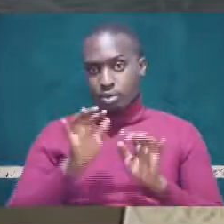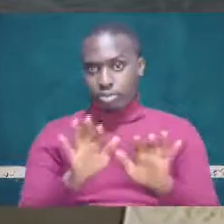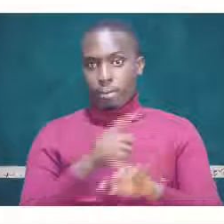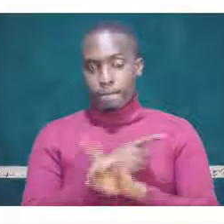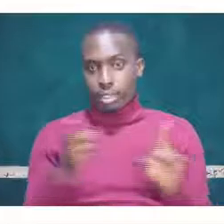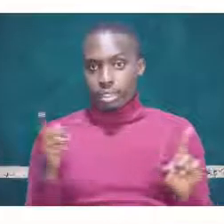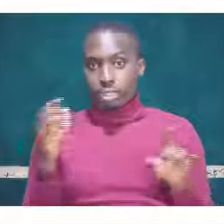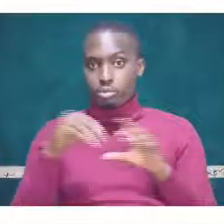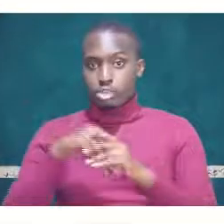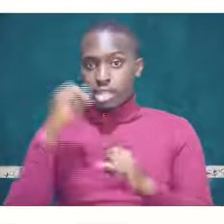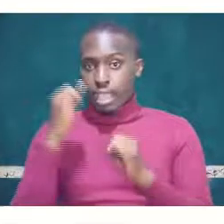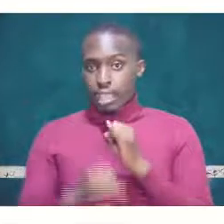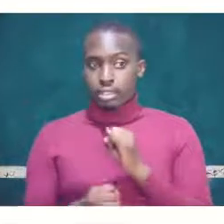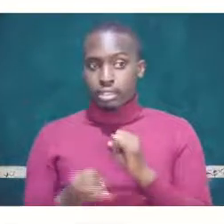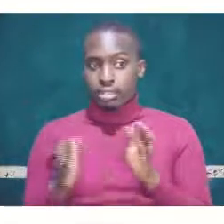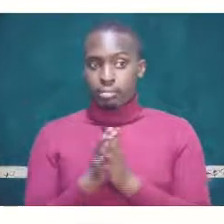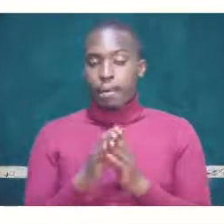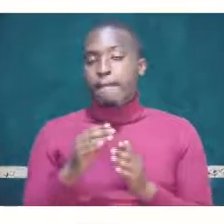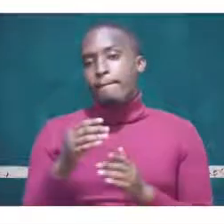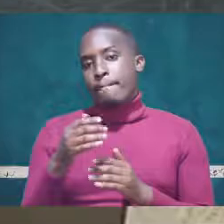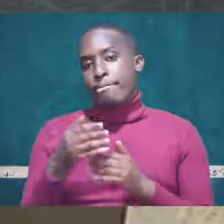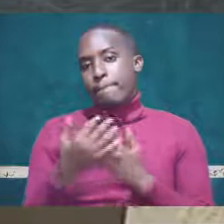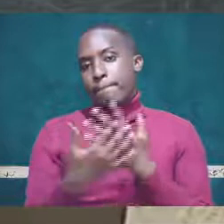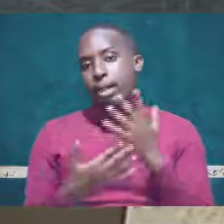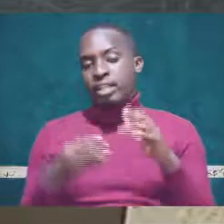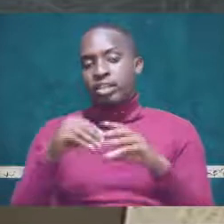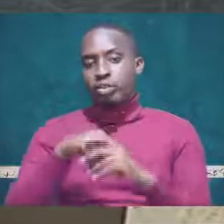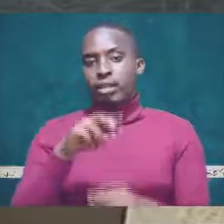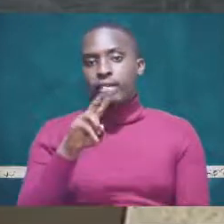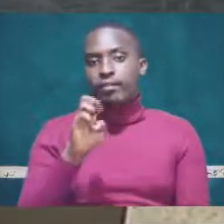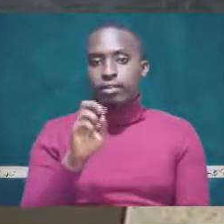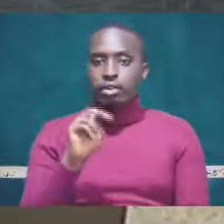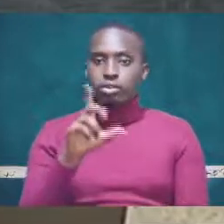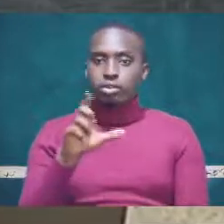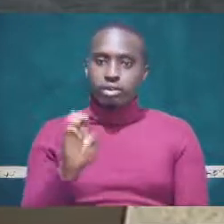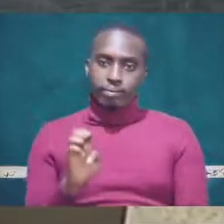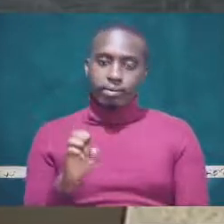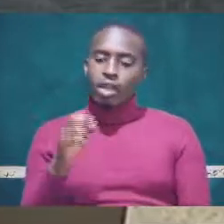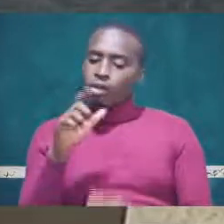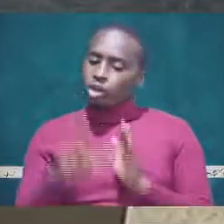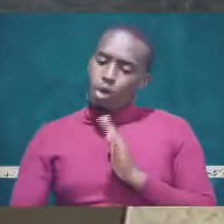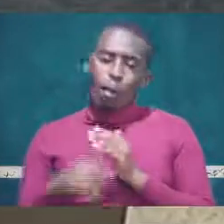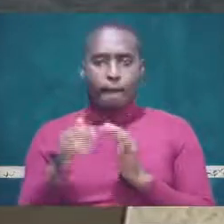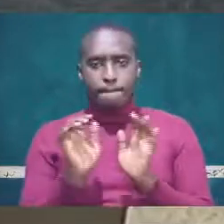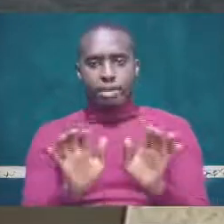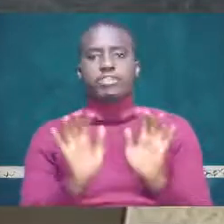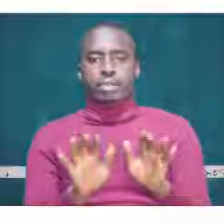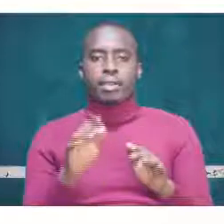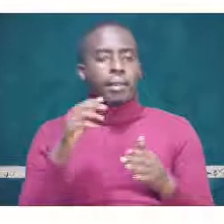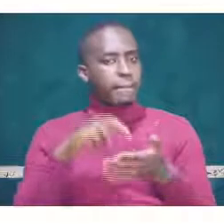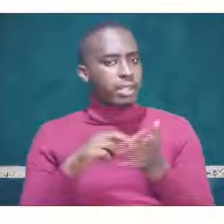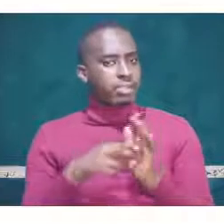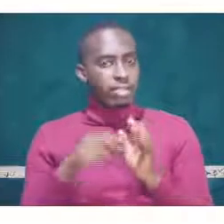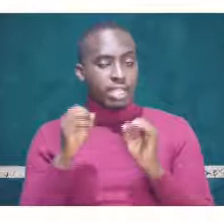But in the venular end, the blood is moving in veins. The blood is moving to lower pressure. So once the blood